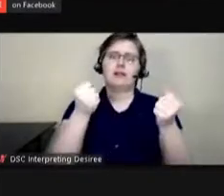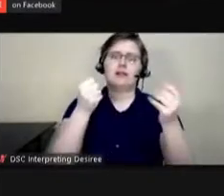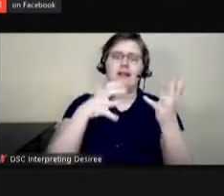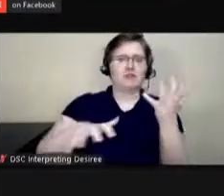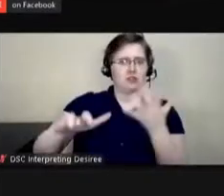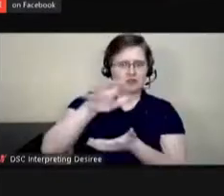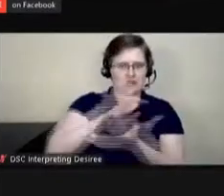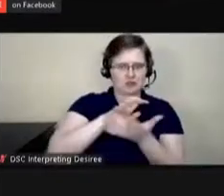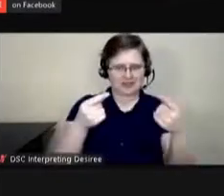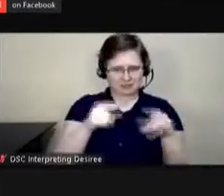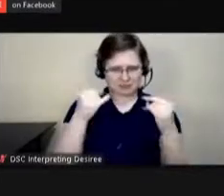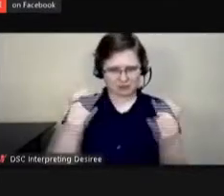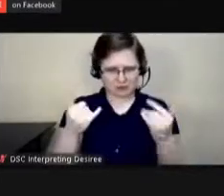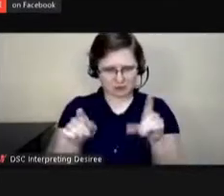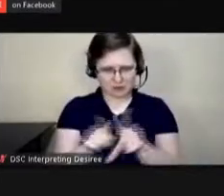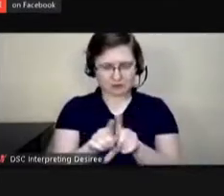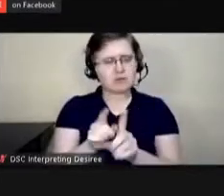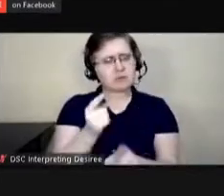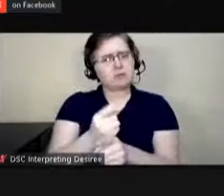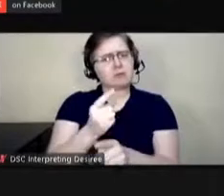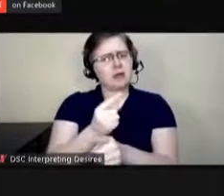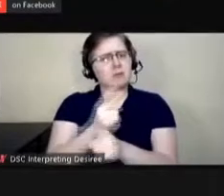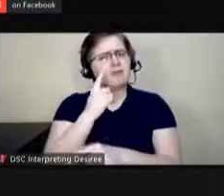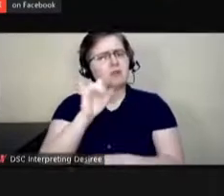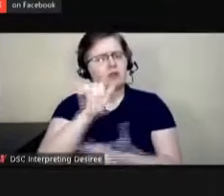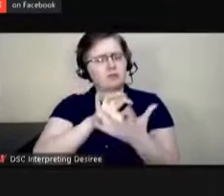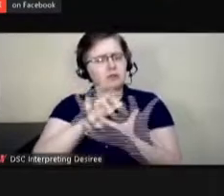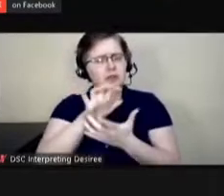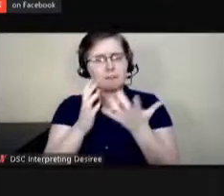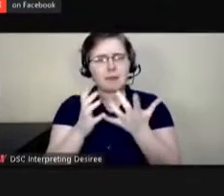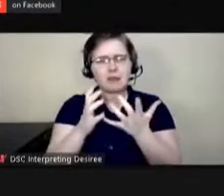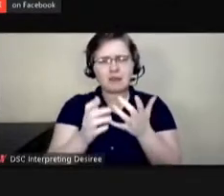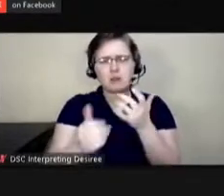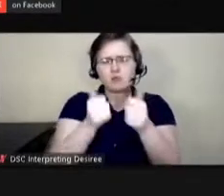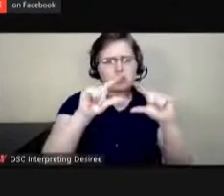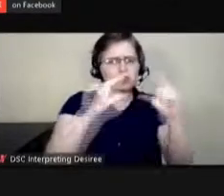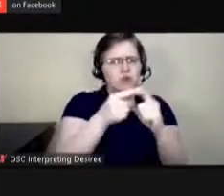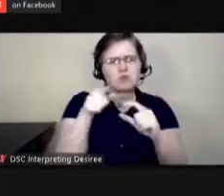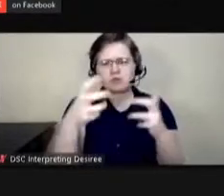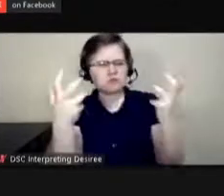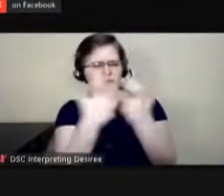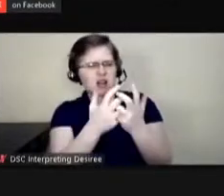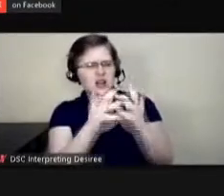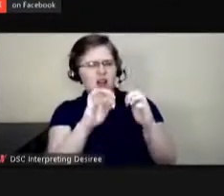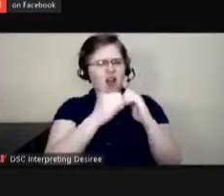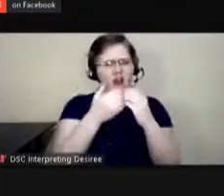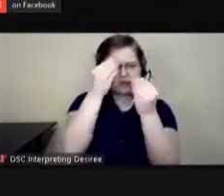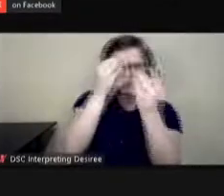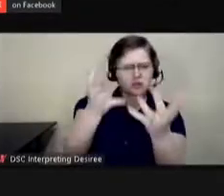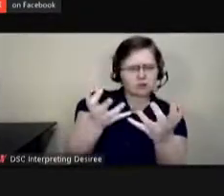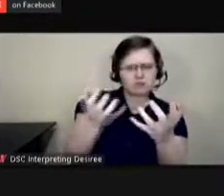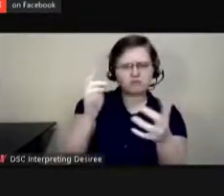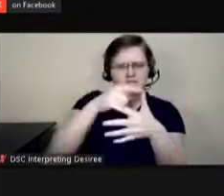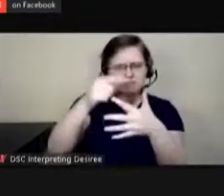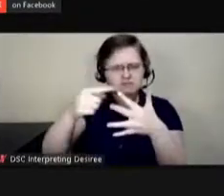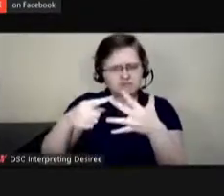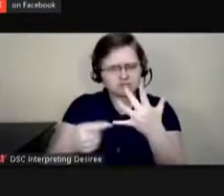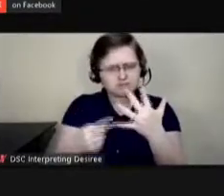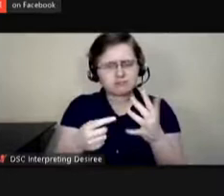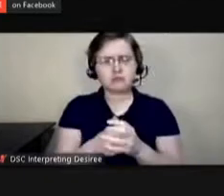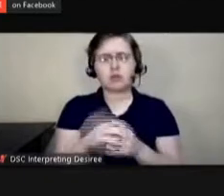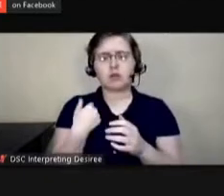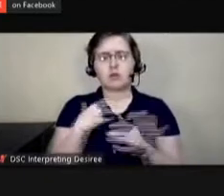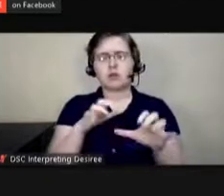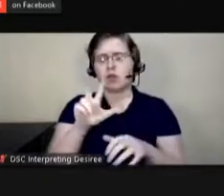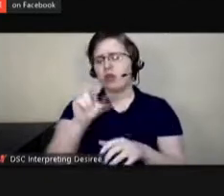confusion too, and rightly so, of maybe the tier groups, where you fit in, how you're going to be notified. So we're going to do a